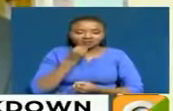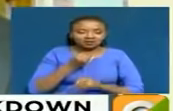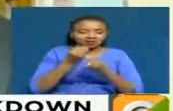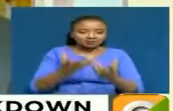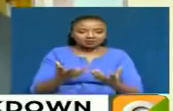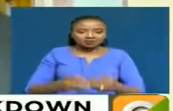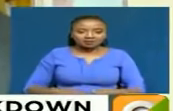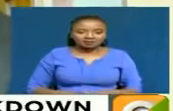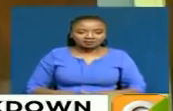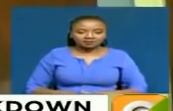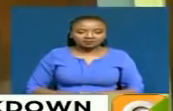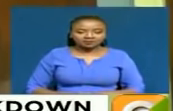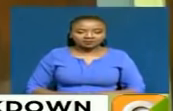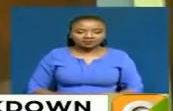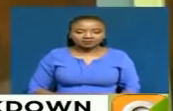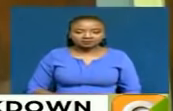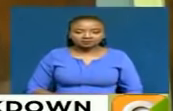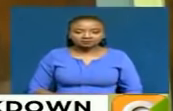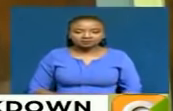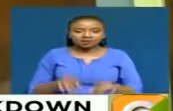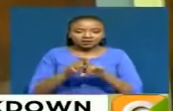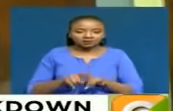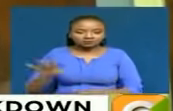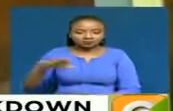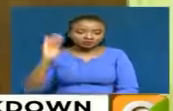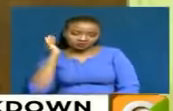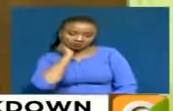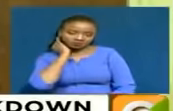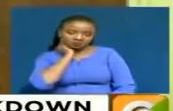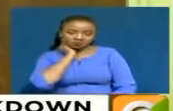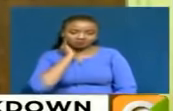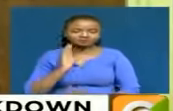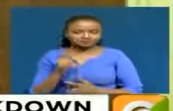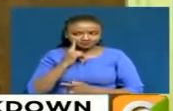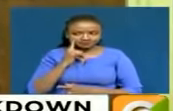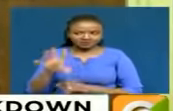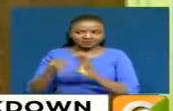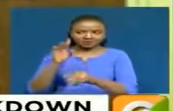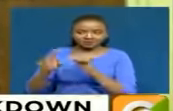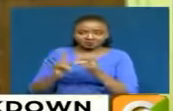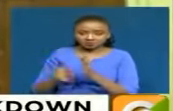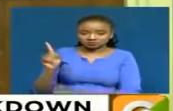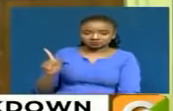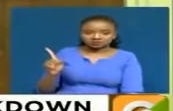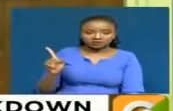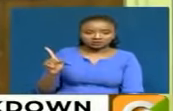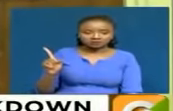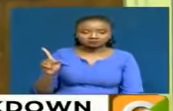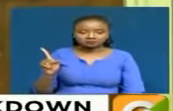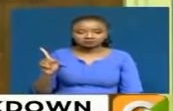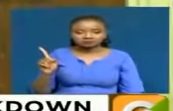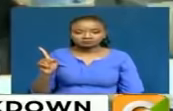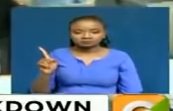authorities for investigation. In Murang'a, there were rapid developments. County Commissioner Fred Dunga saying